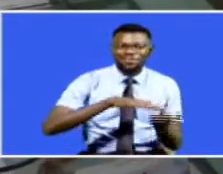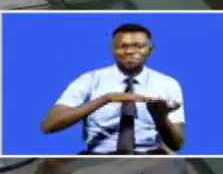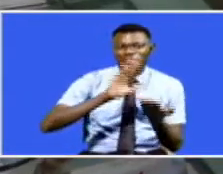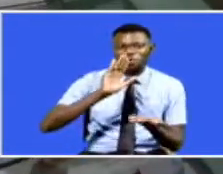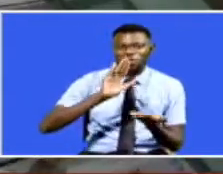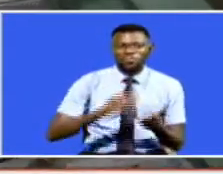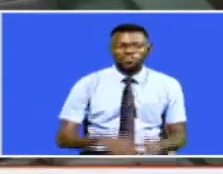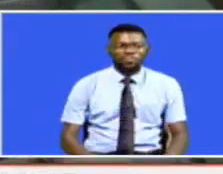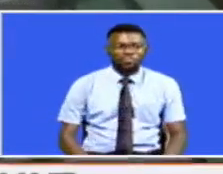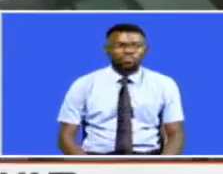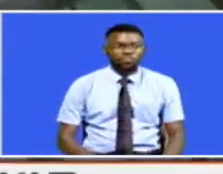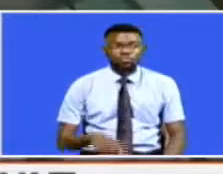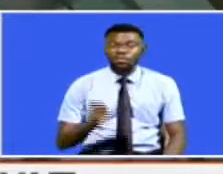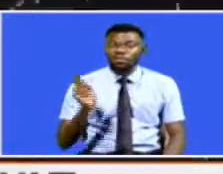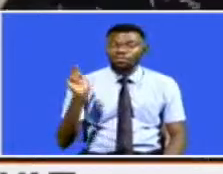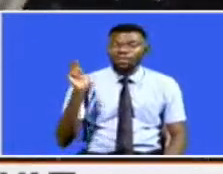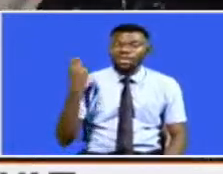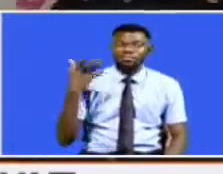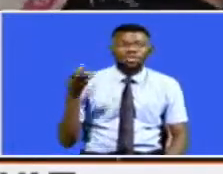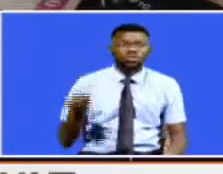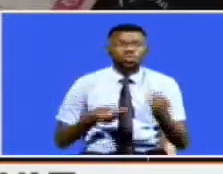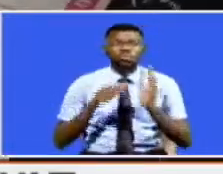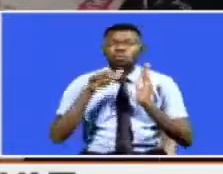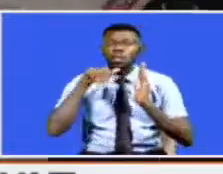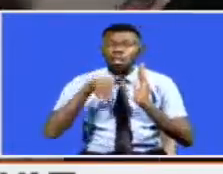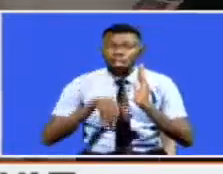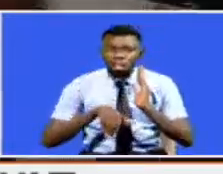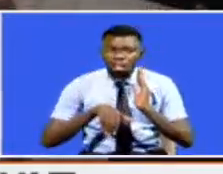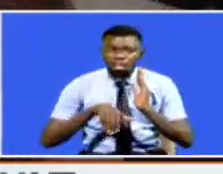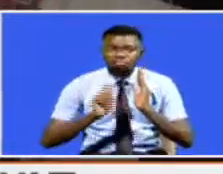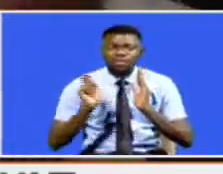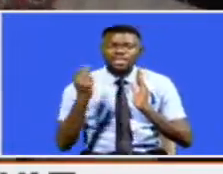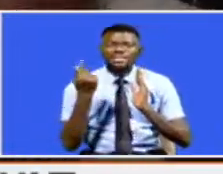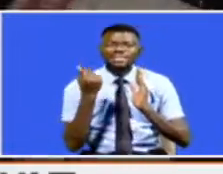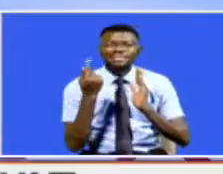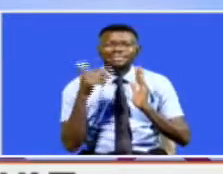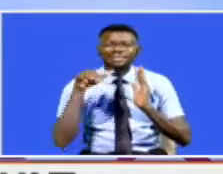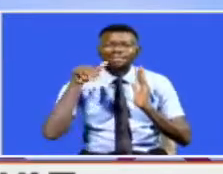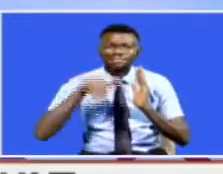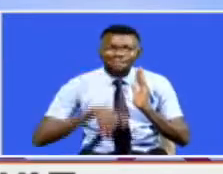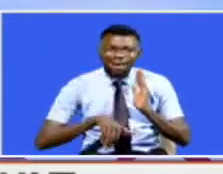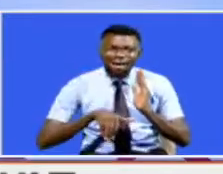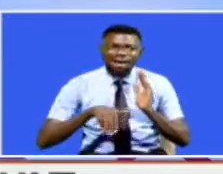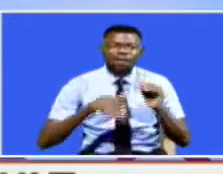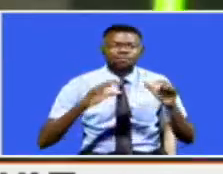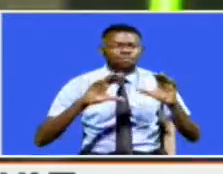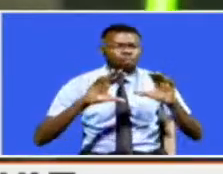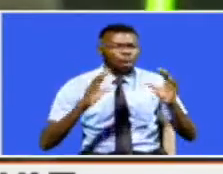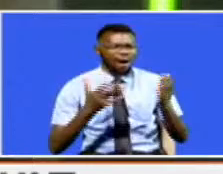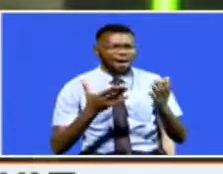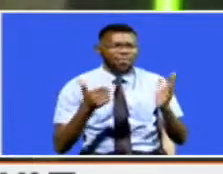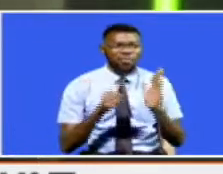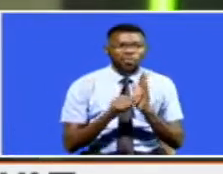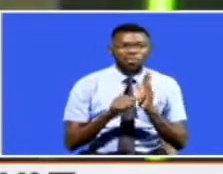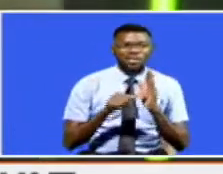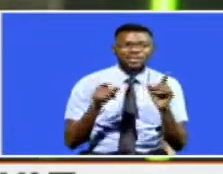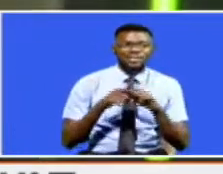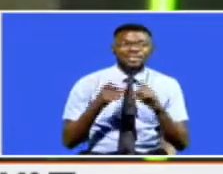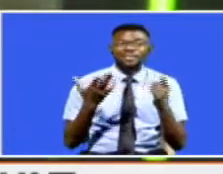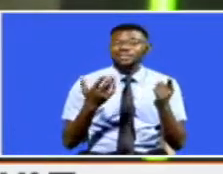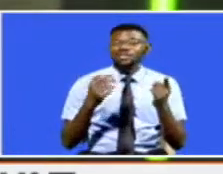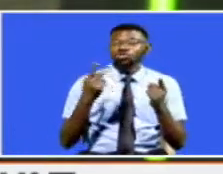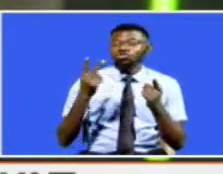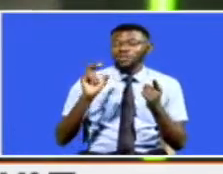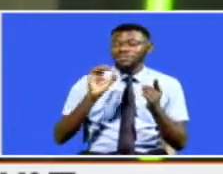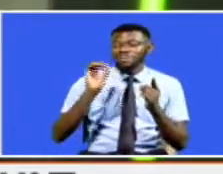Suppressed Kenyan economy, depreciating currency, and global volatility have caused Equity Bank Kenya's net earning to drop by